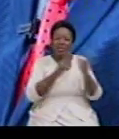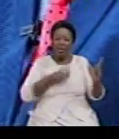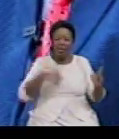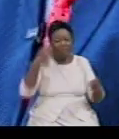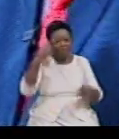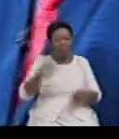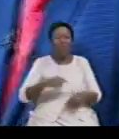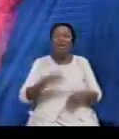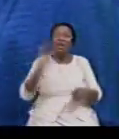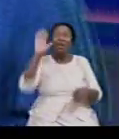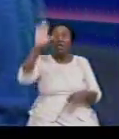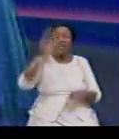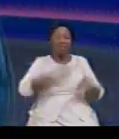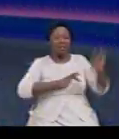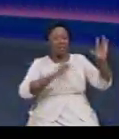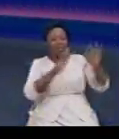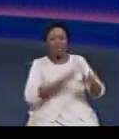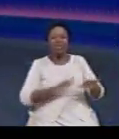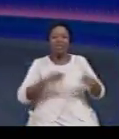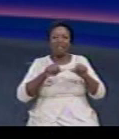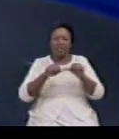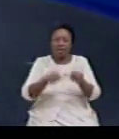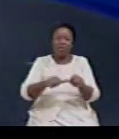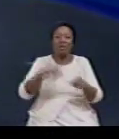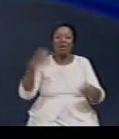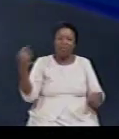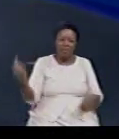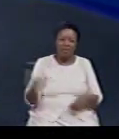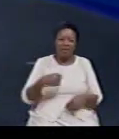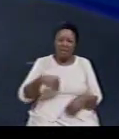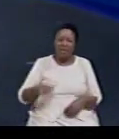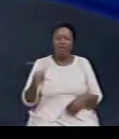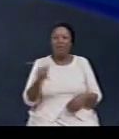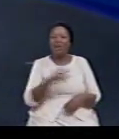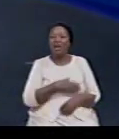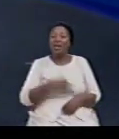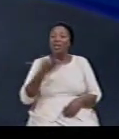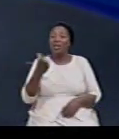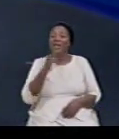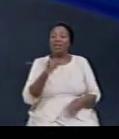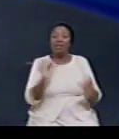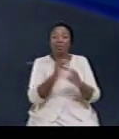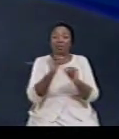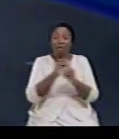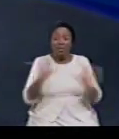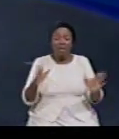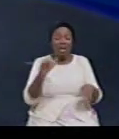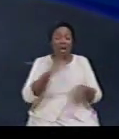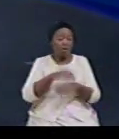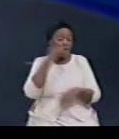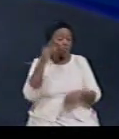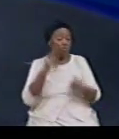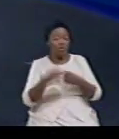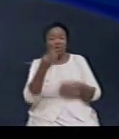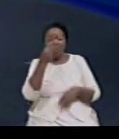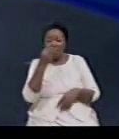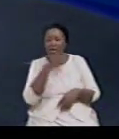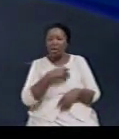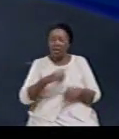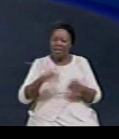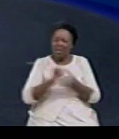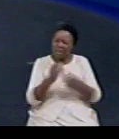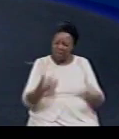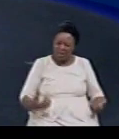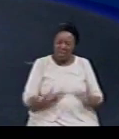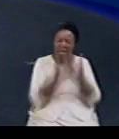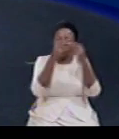to school, and I need to pay their school fees, and there is nothing. Even to eat is a challenge, and to pay house rent